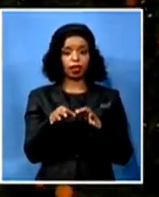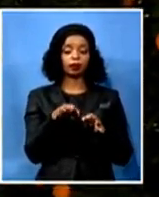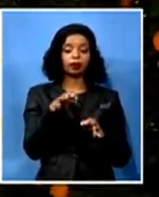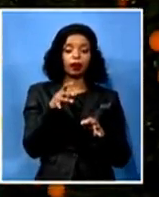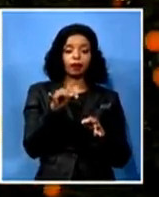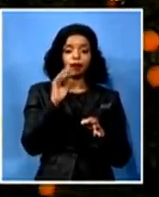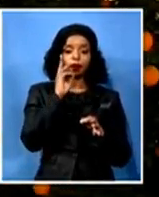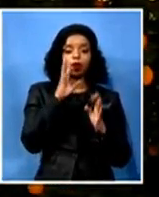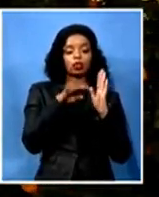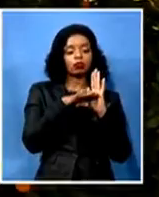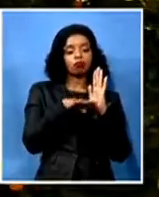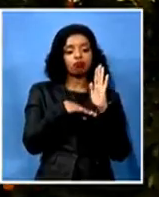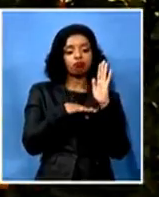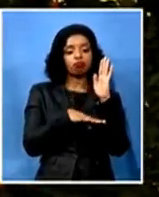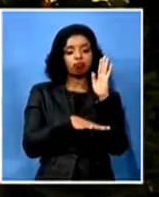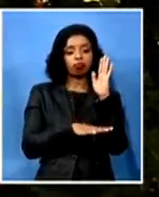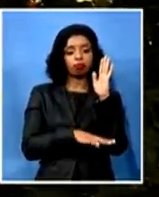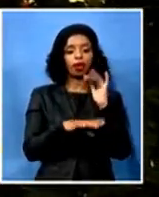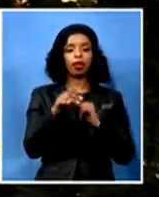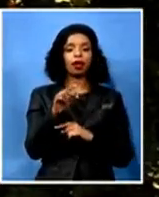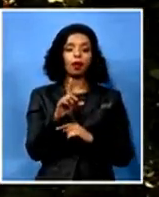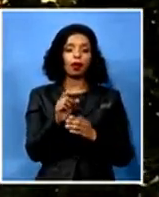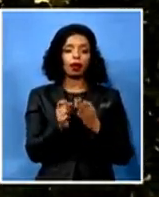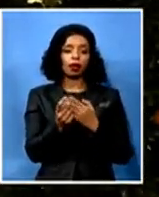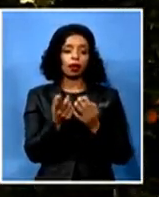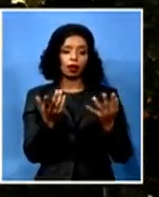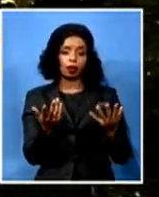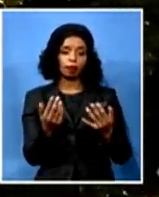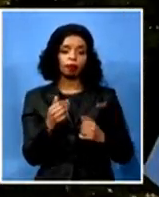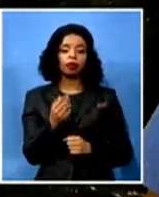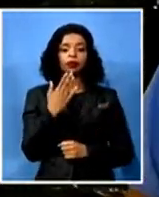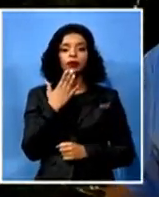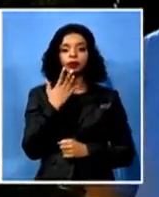Baron Foster of the Mahela Citrus Farming.